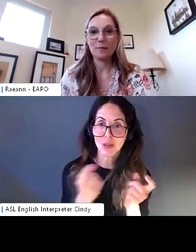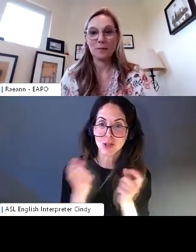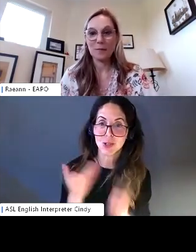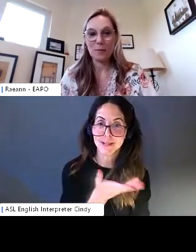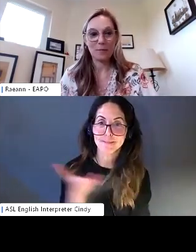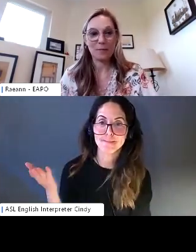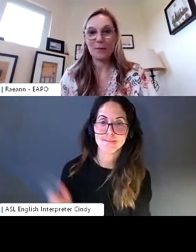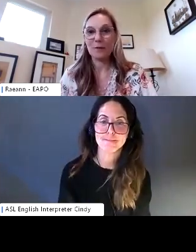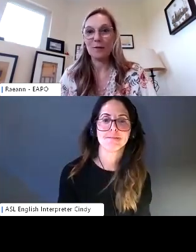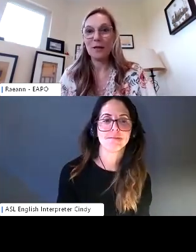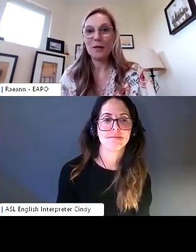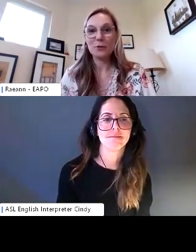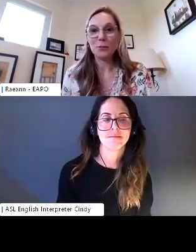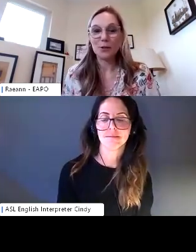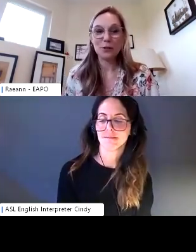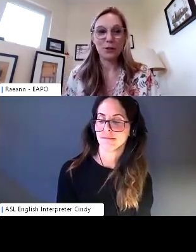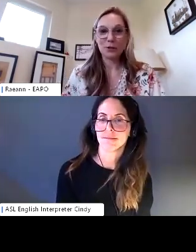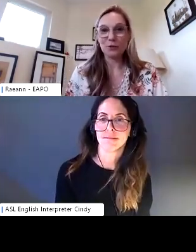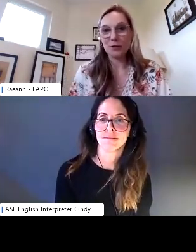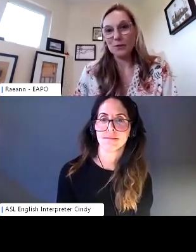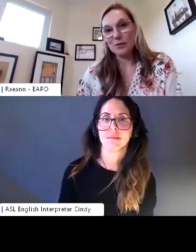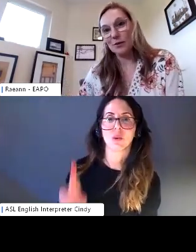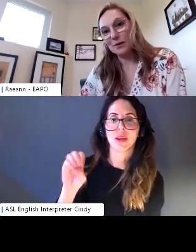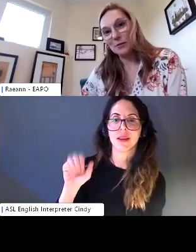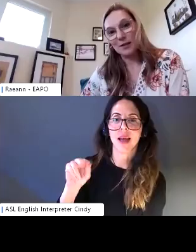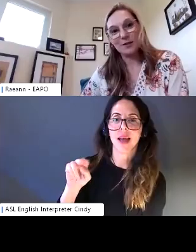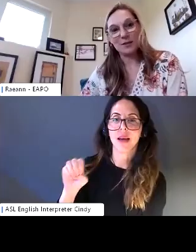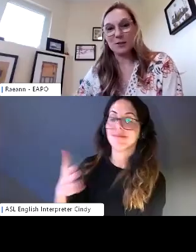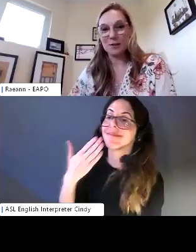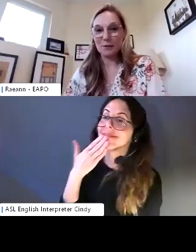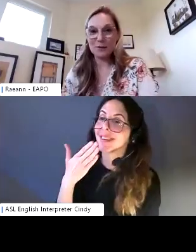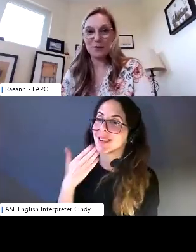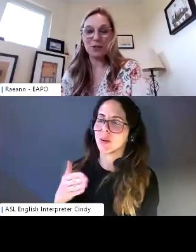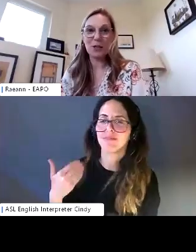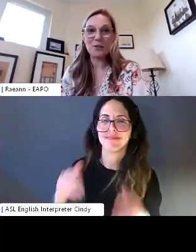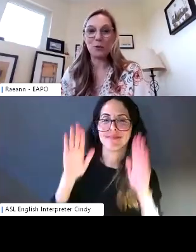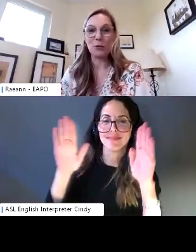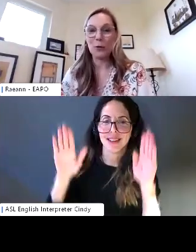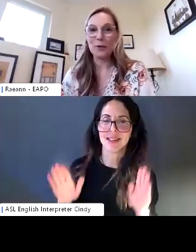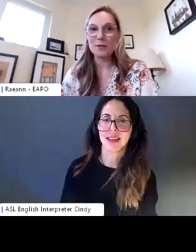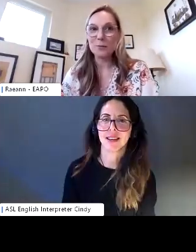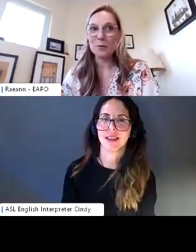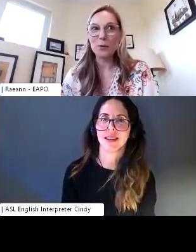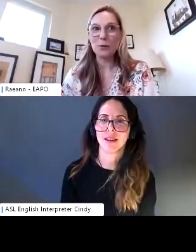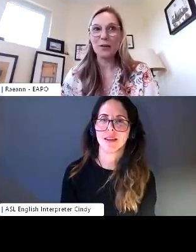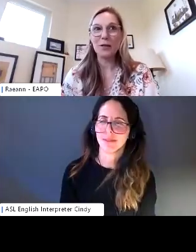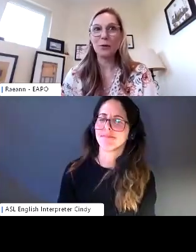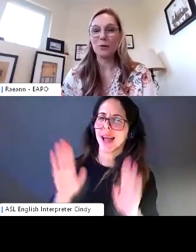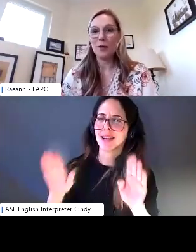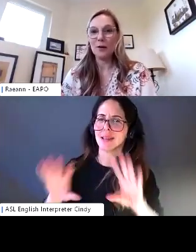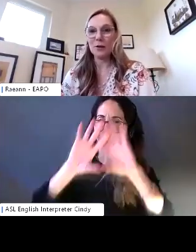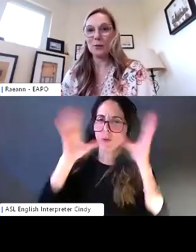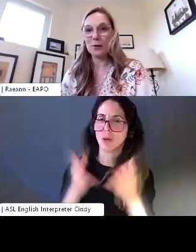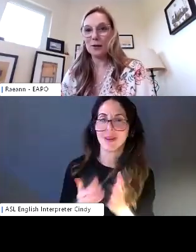to answer them. Thank you so much, Dr. Gifty Asare. It was excellent. Such an excellent overview. I think sometimes we don't think